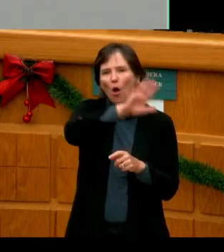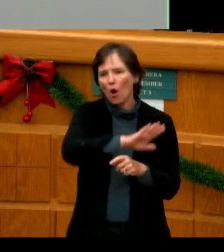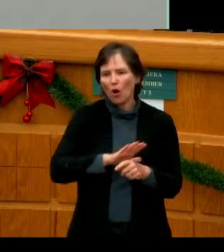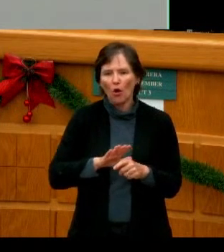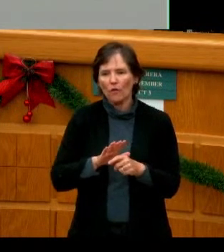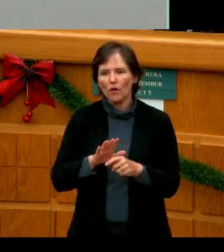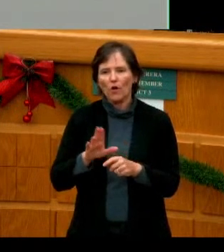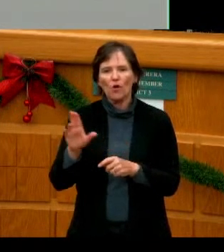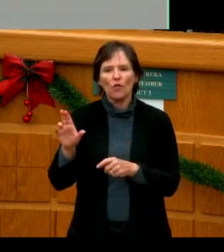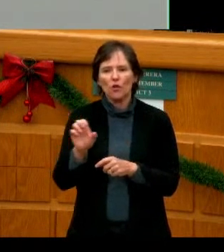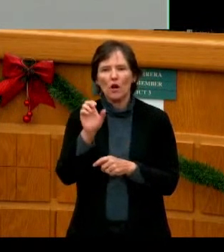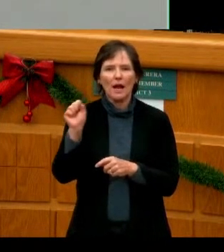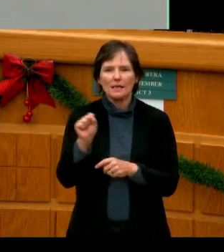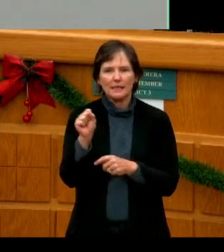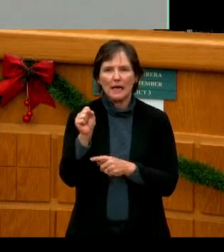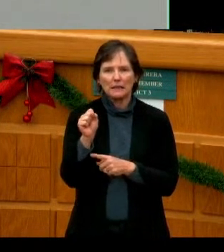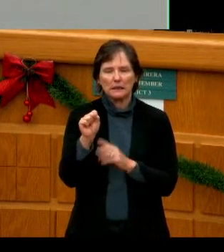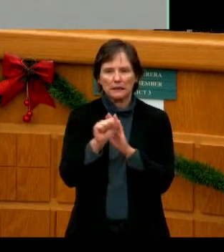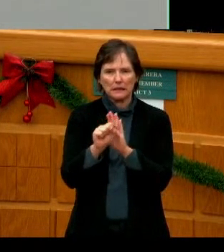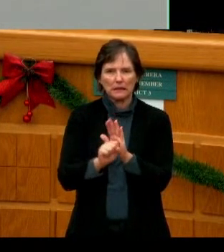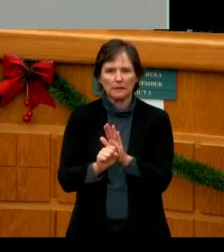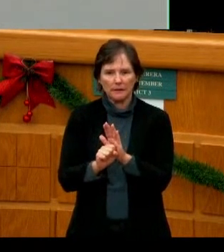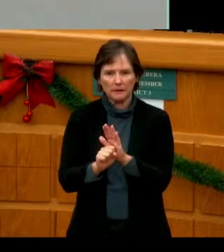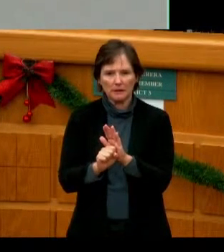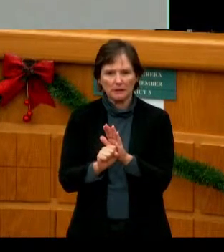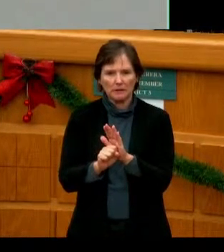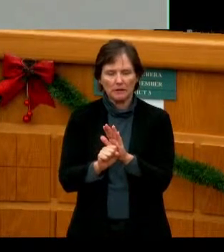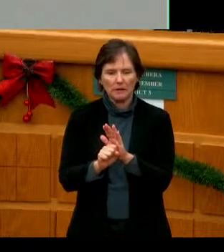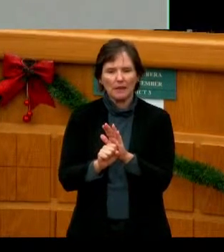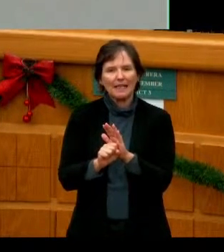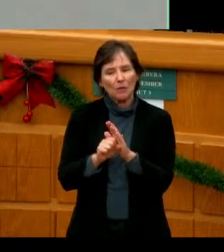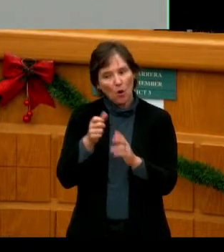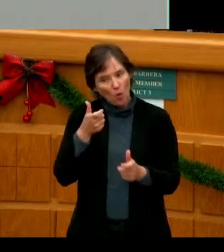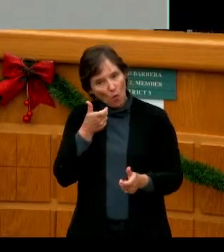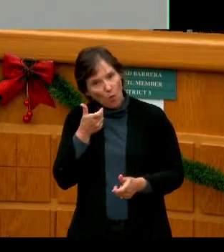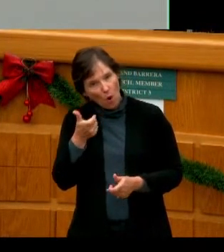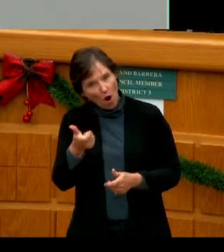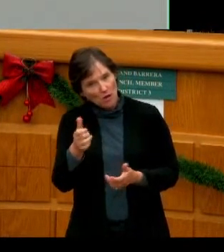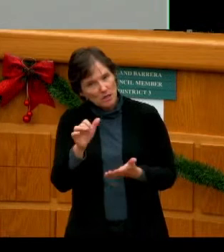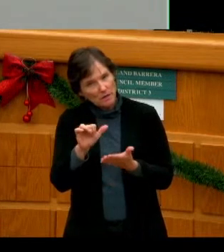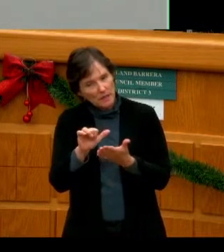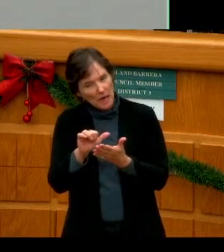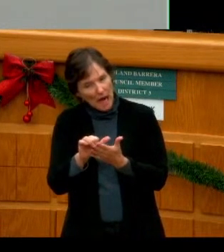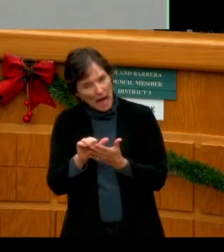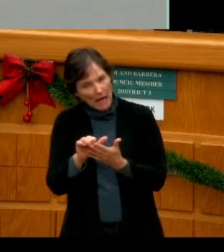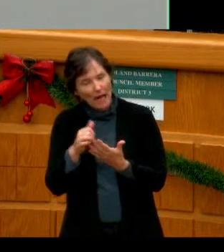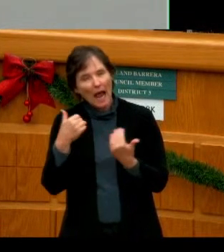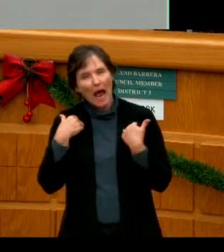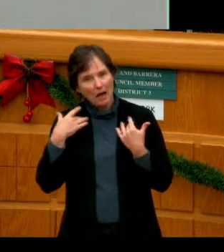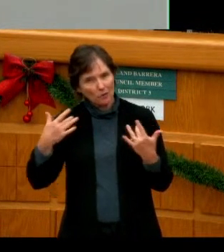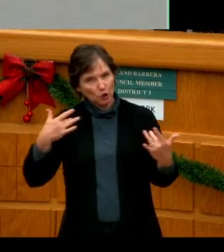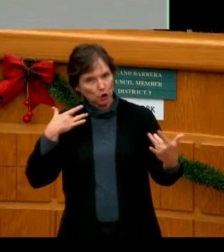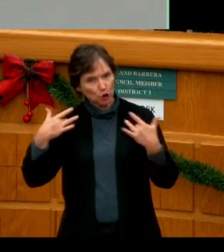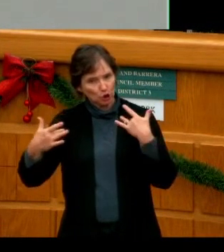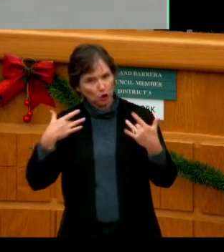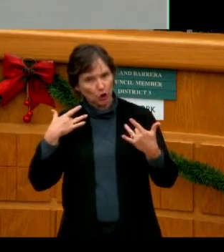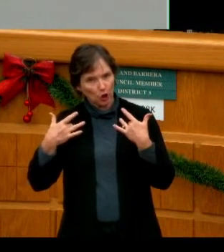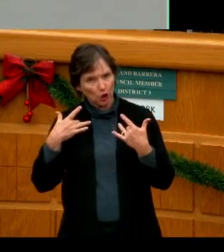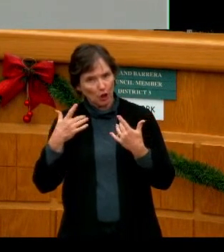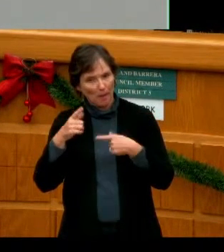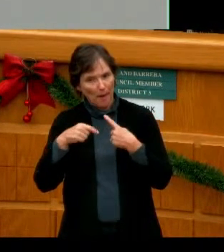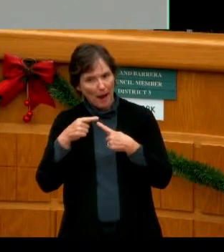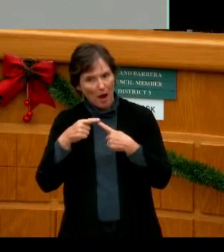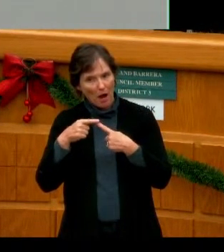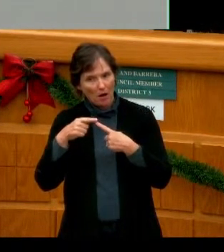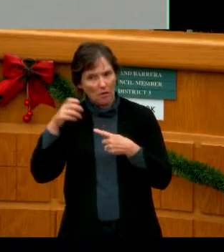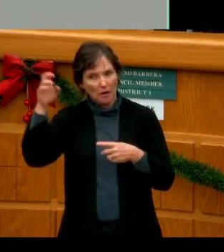United States. So as people are traveling, they go to these different parts of the country, and then they come back. And this is something that we're watching and